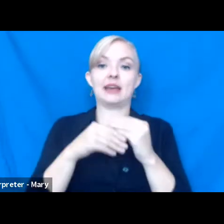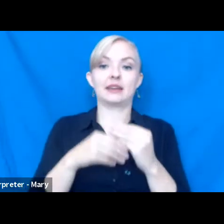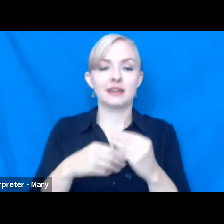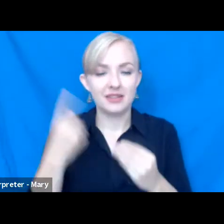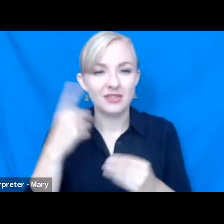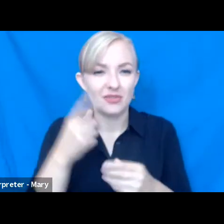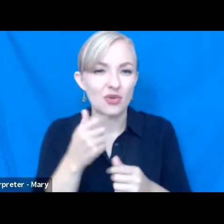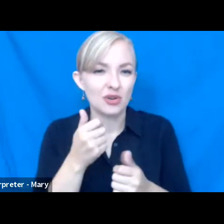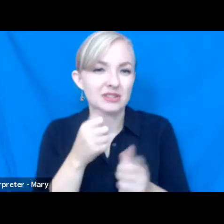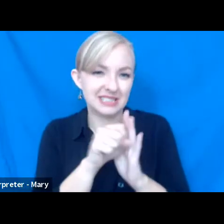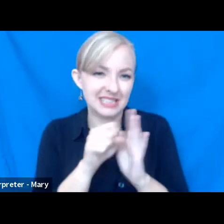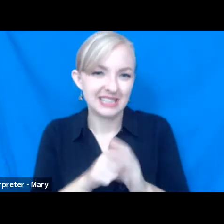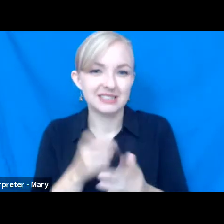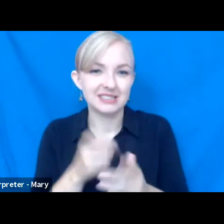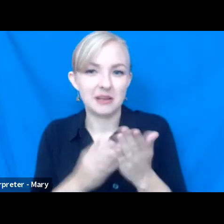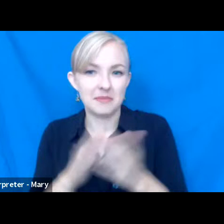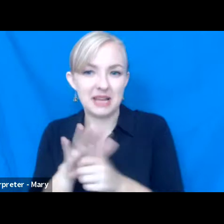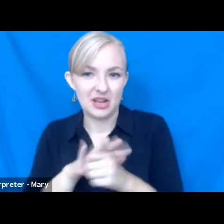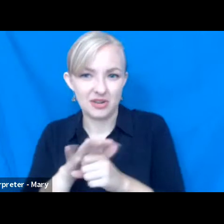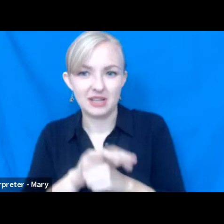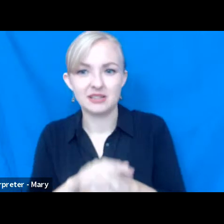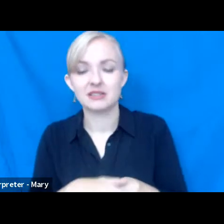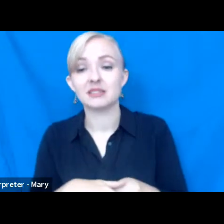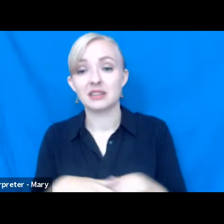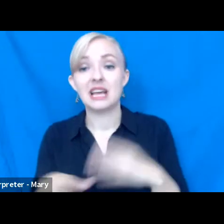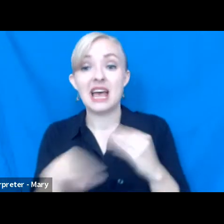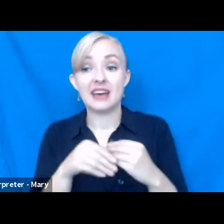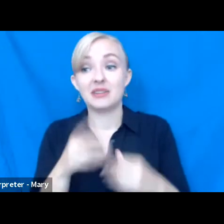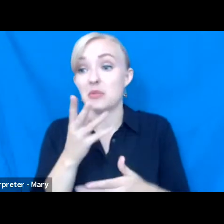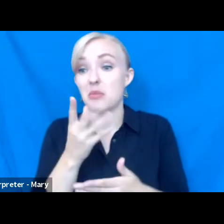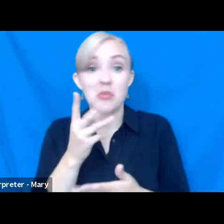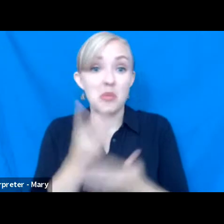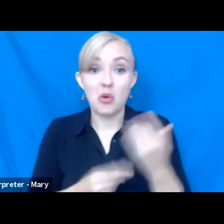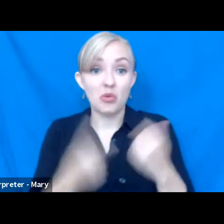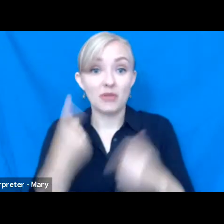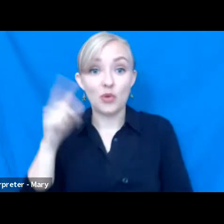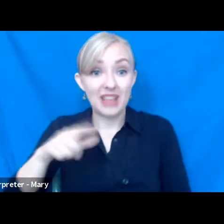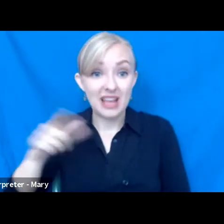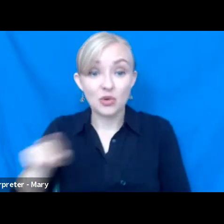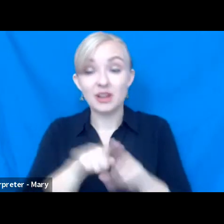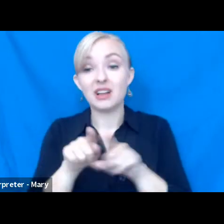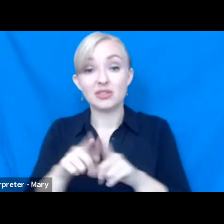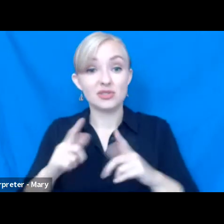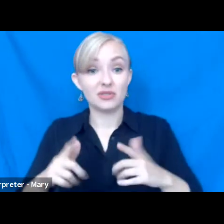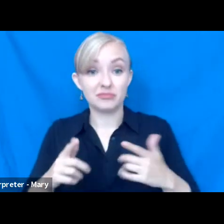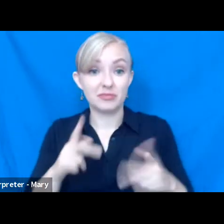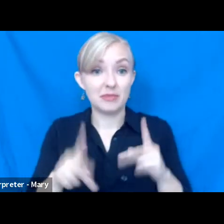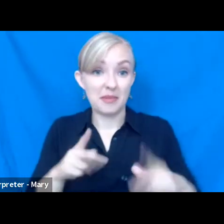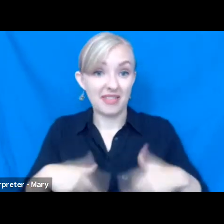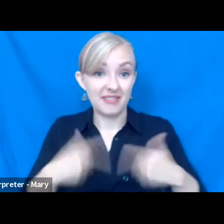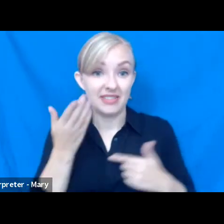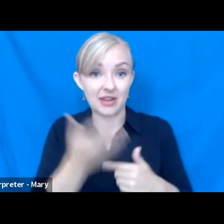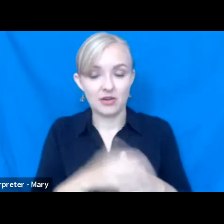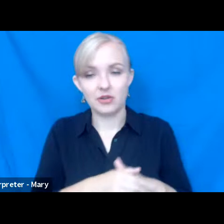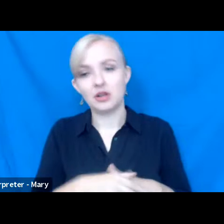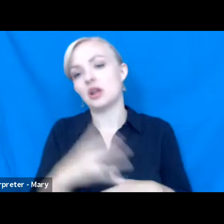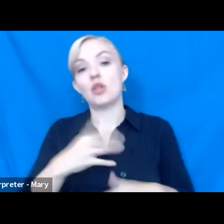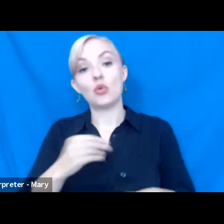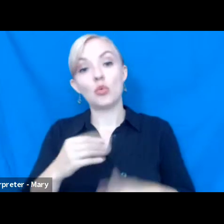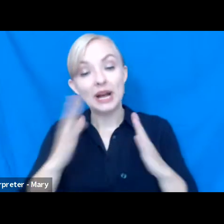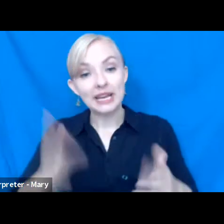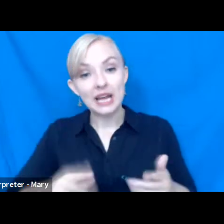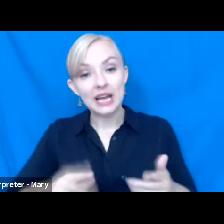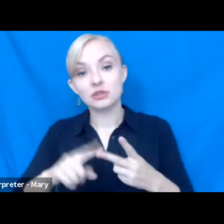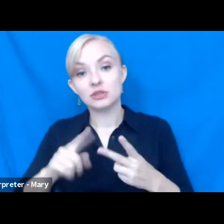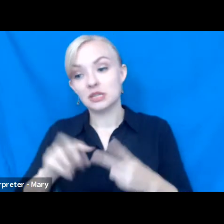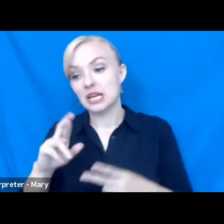and localities that were imposed on both landlords and tenants. The White House, Treasury, and